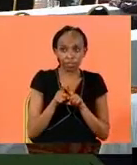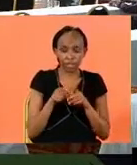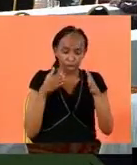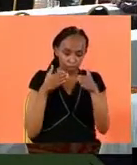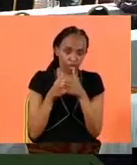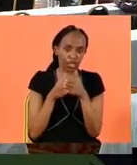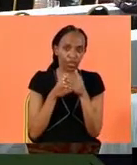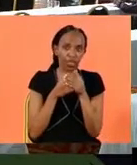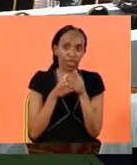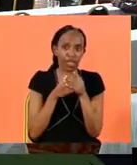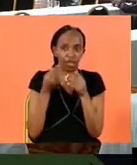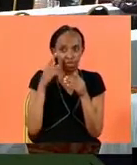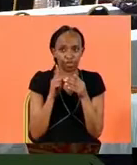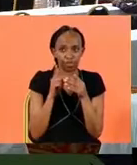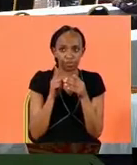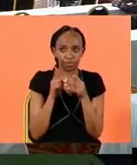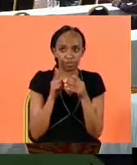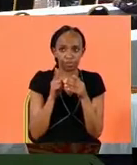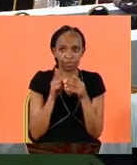hindrance for